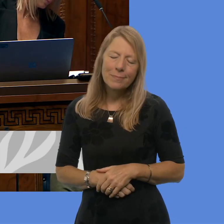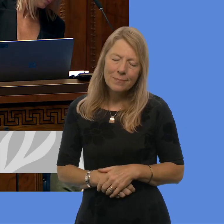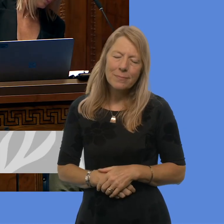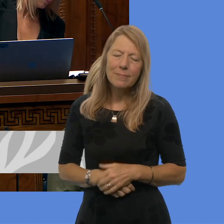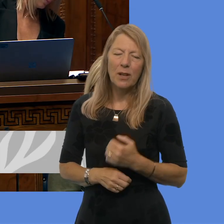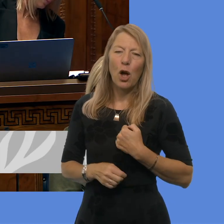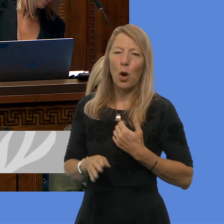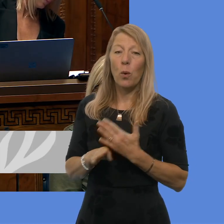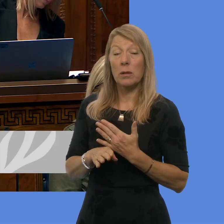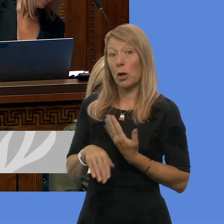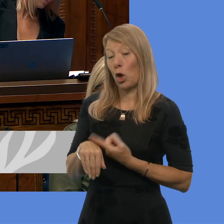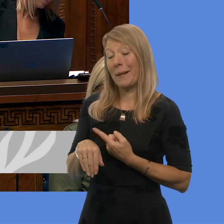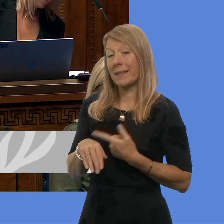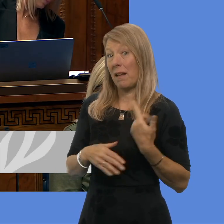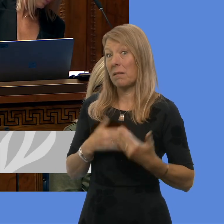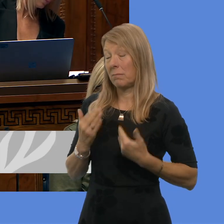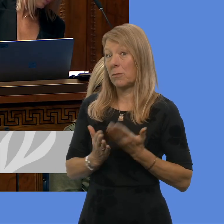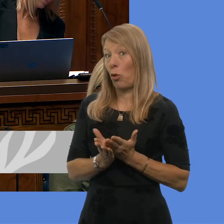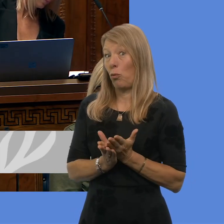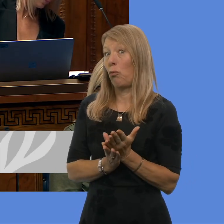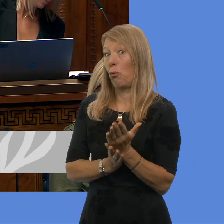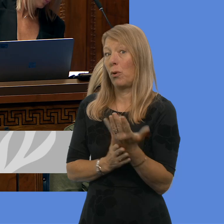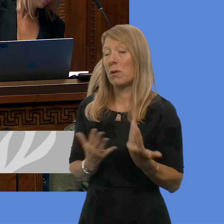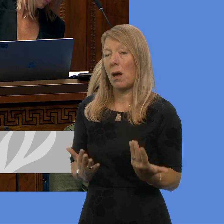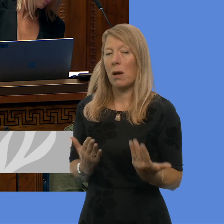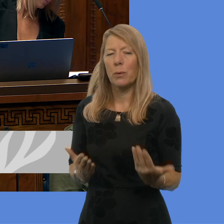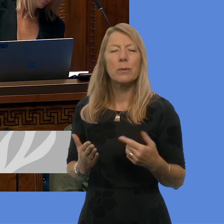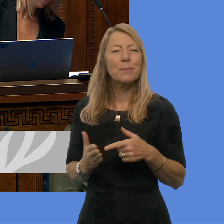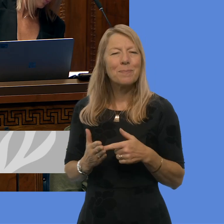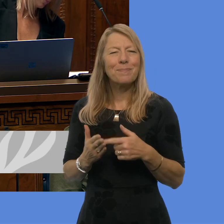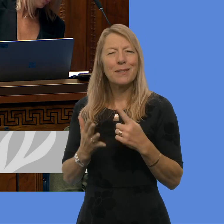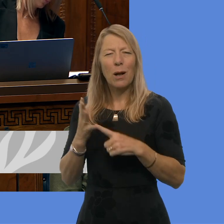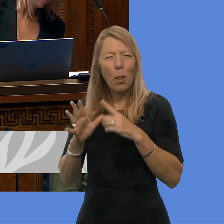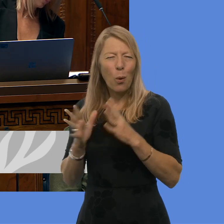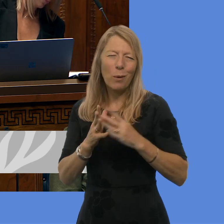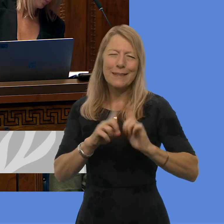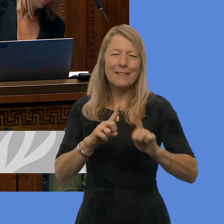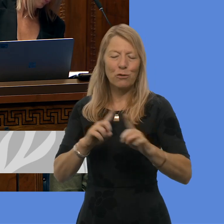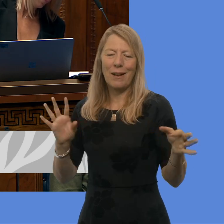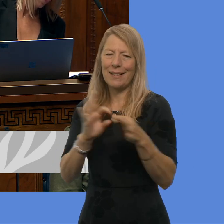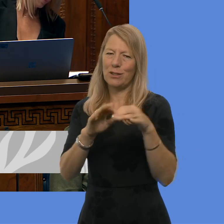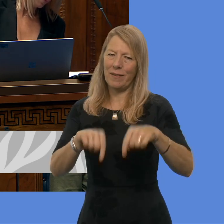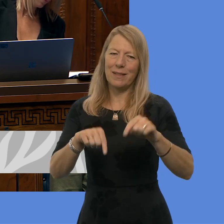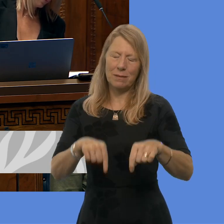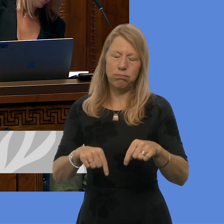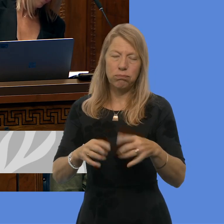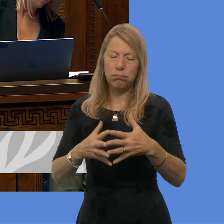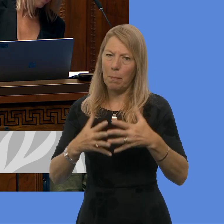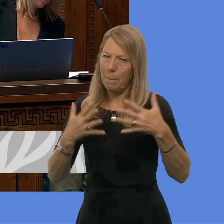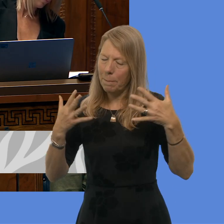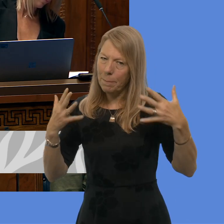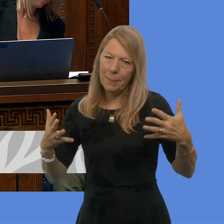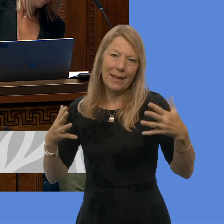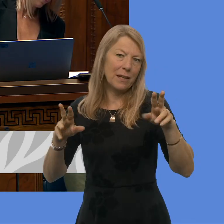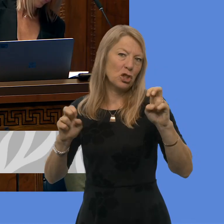committee are actually working their way through all the pieces of legislation. This is a huge area that we want to get right, and